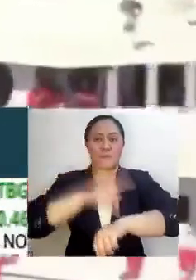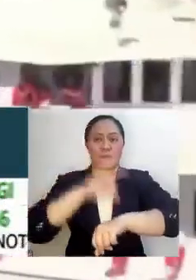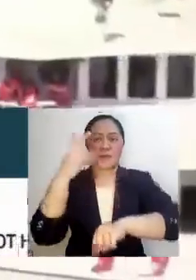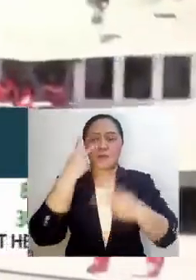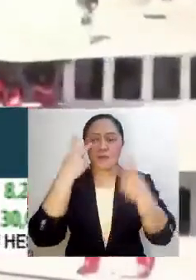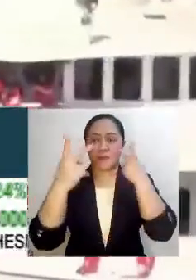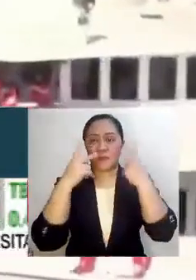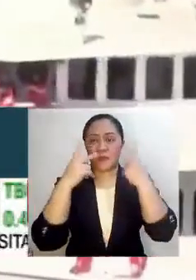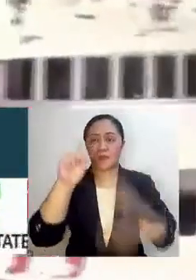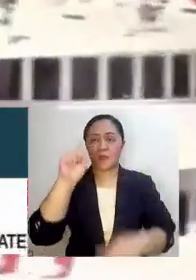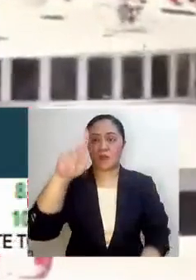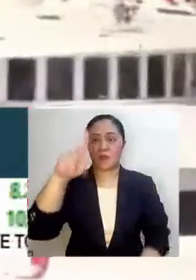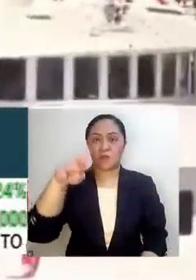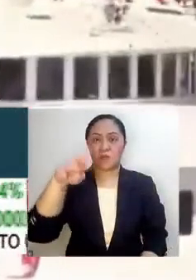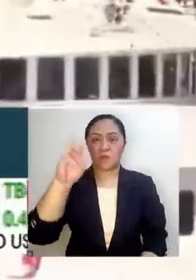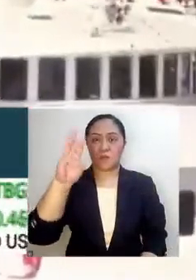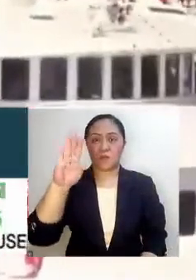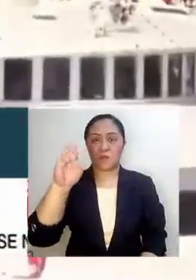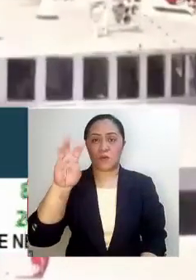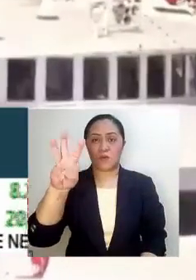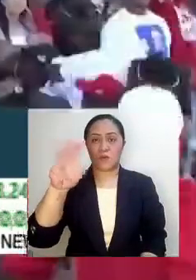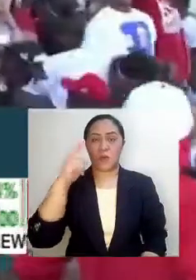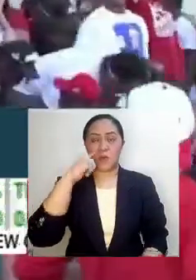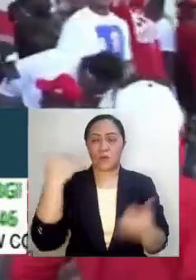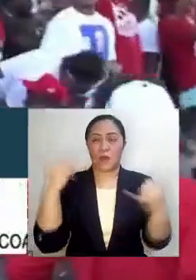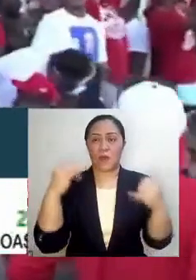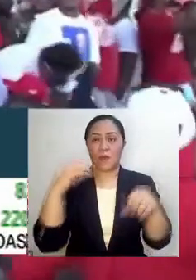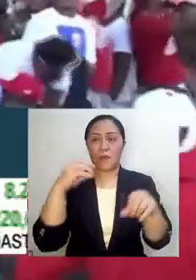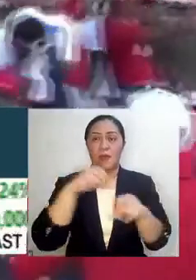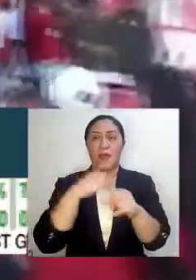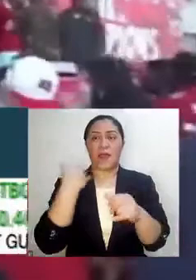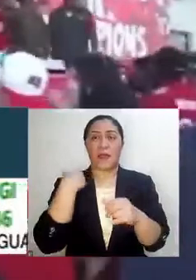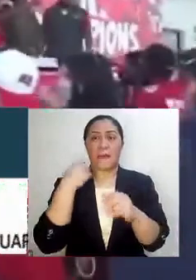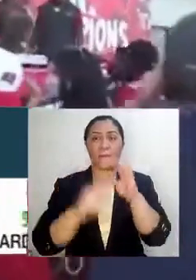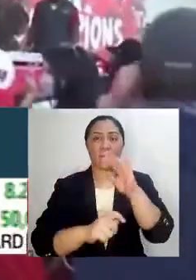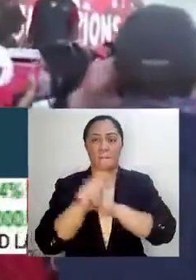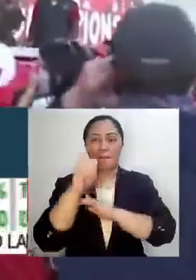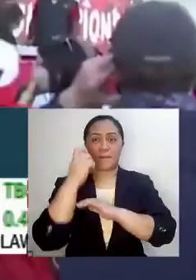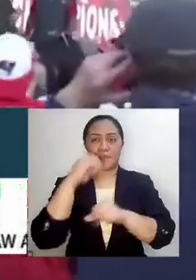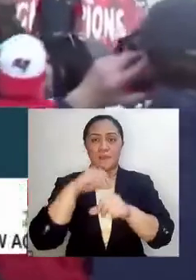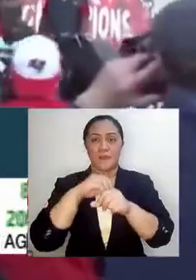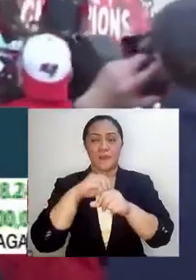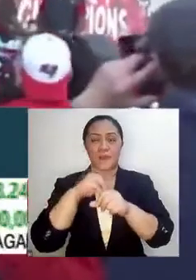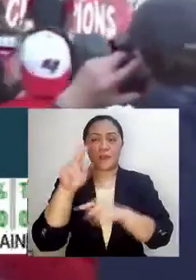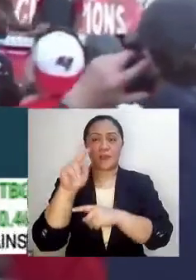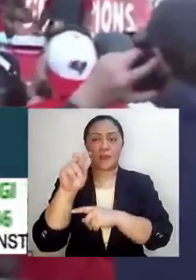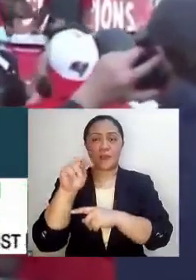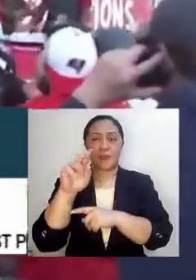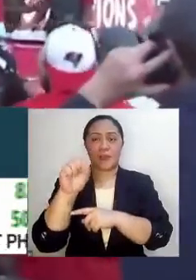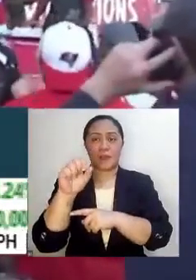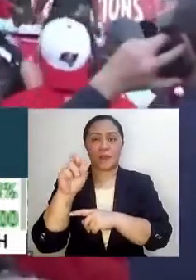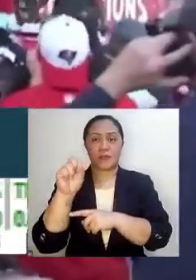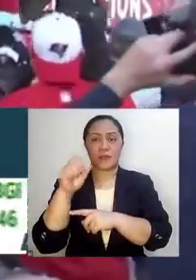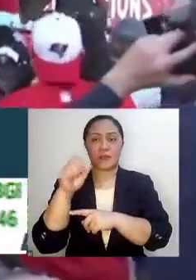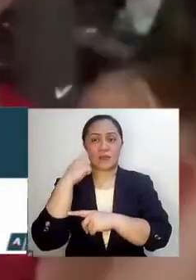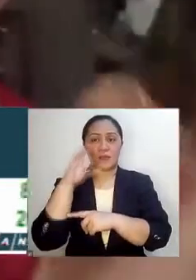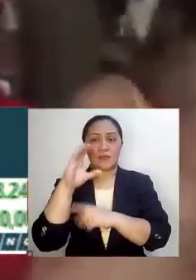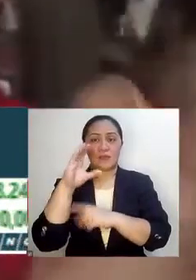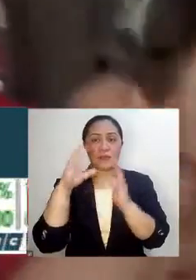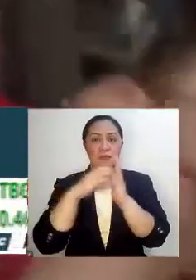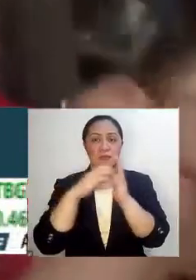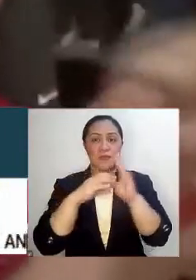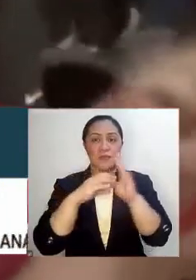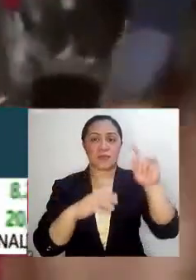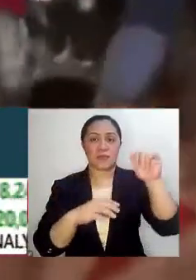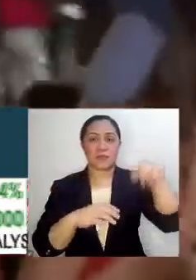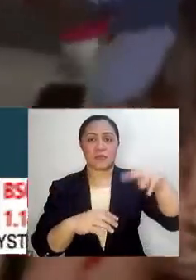their second Super Bowl in franchise history by beating the Kansas City Chiefs 31-9 in Super Bowl